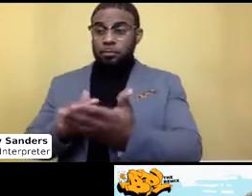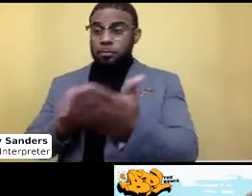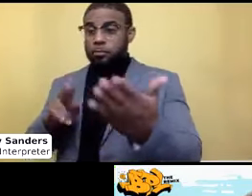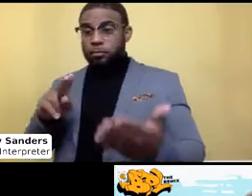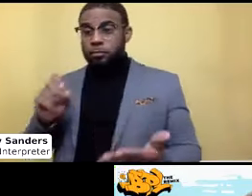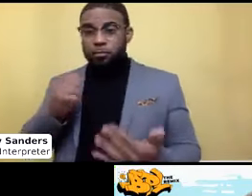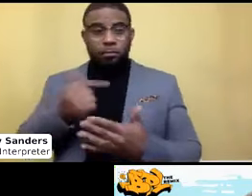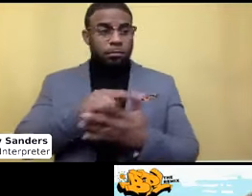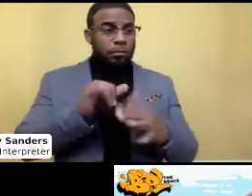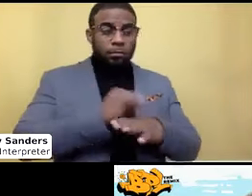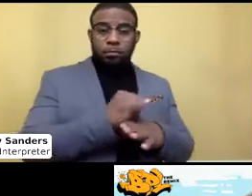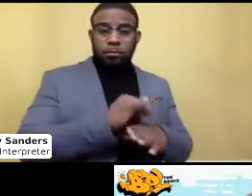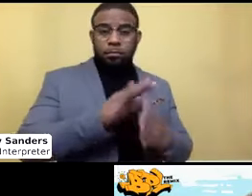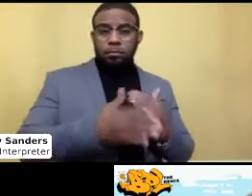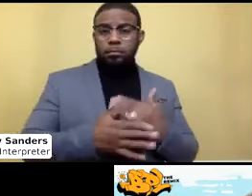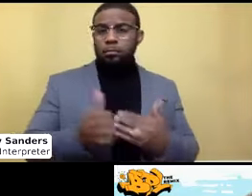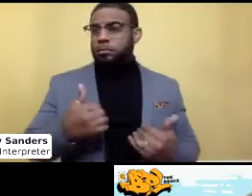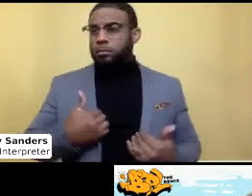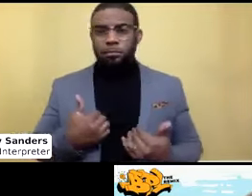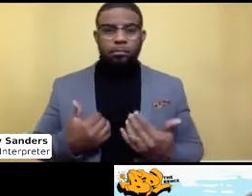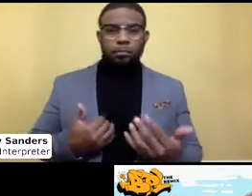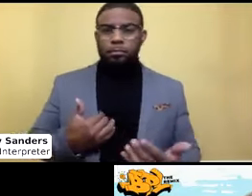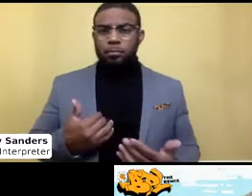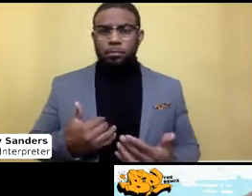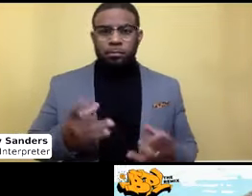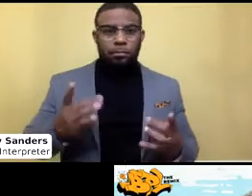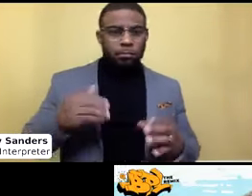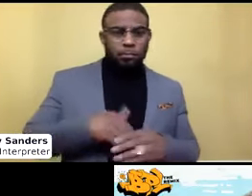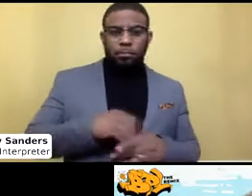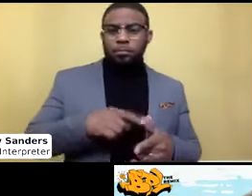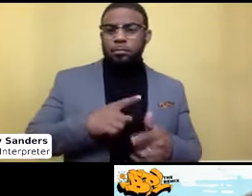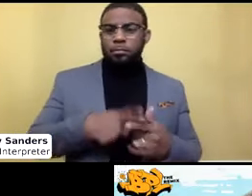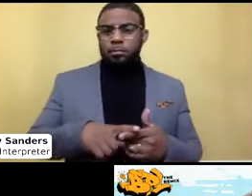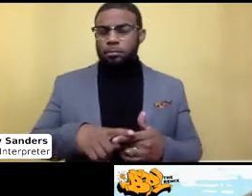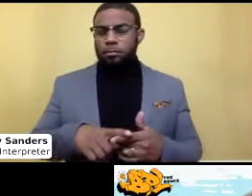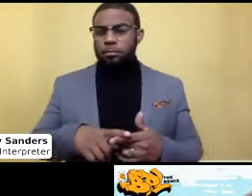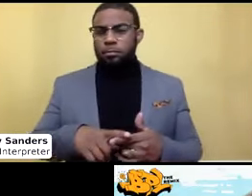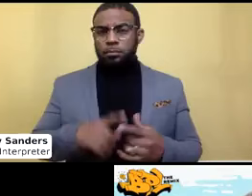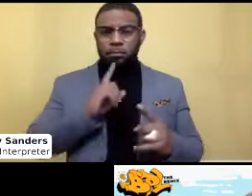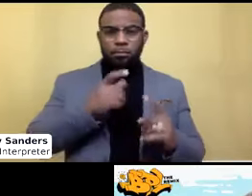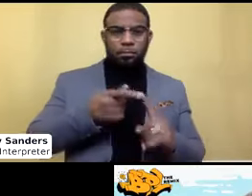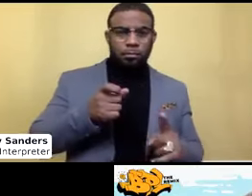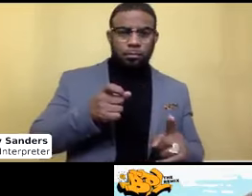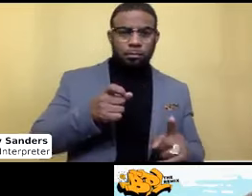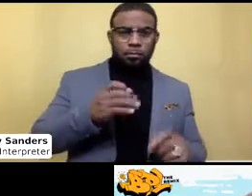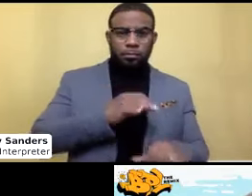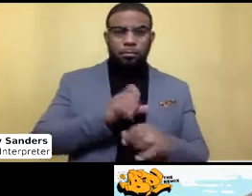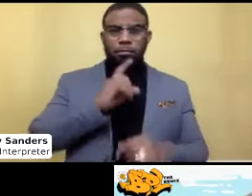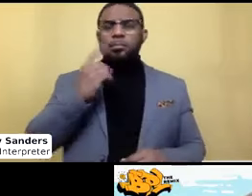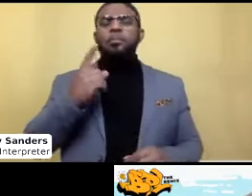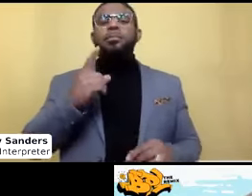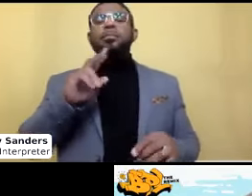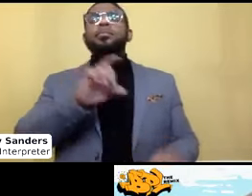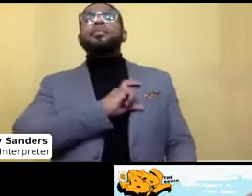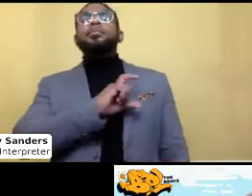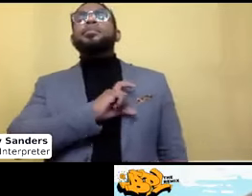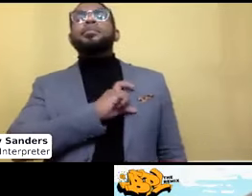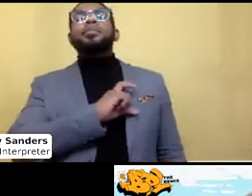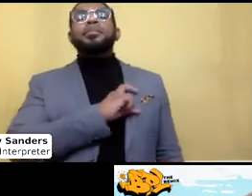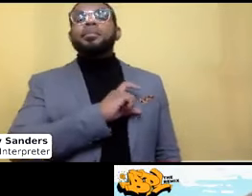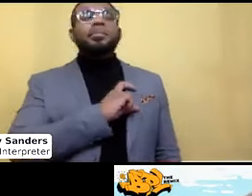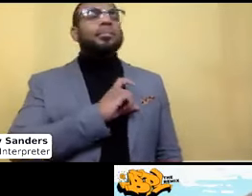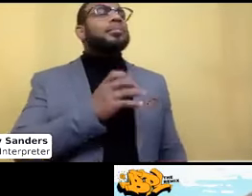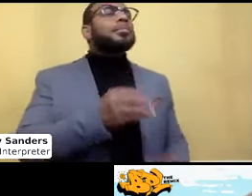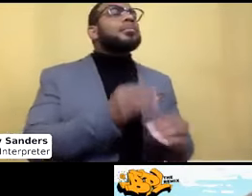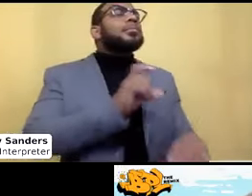US or any industrialized country. We have violence, and then the answer from the powers that be is always police. Get